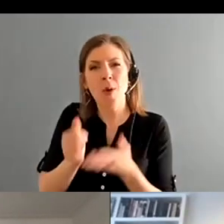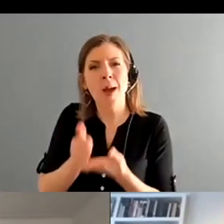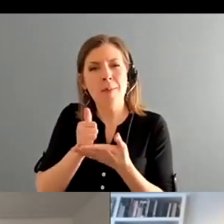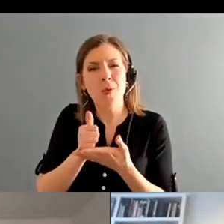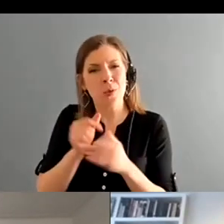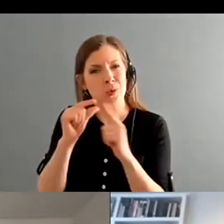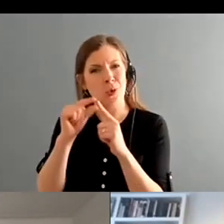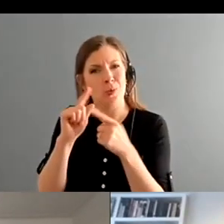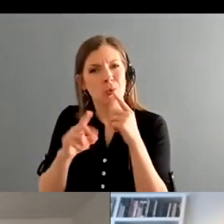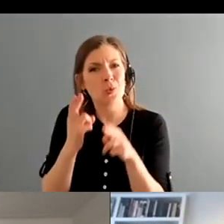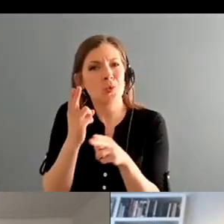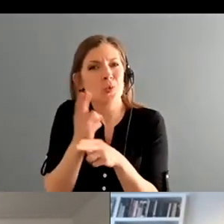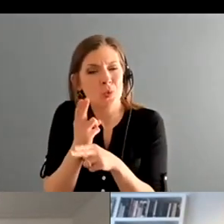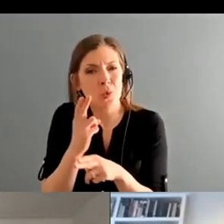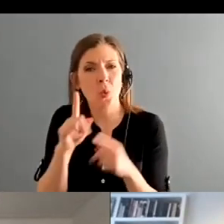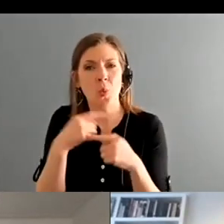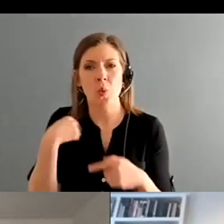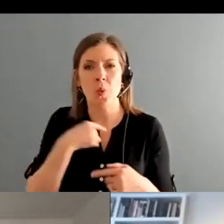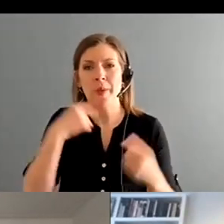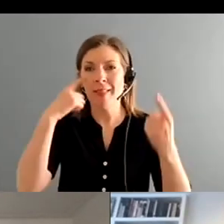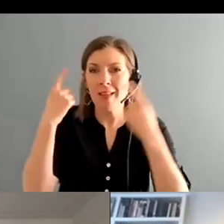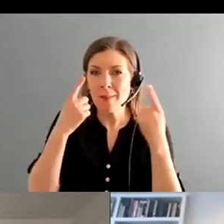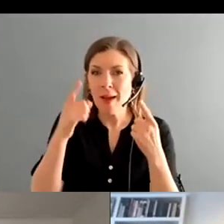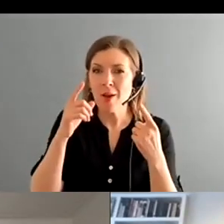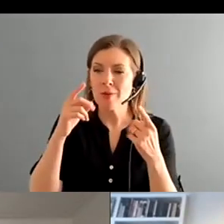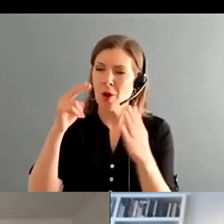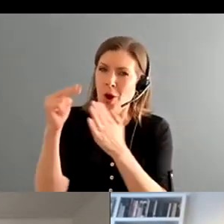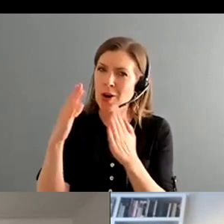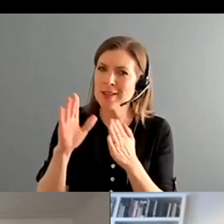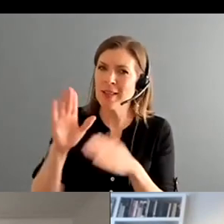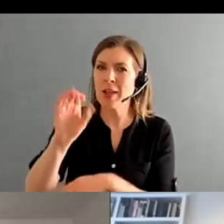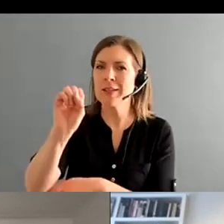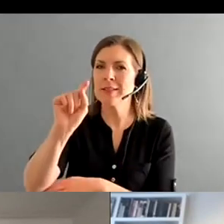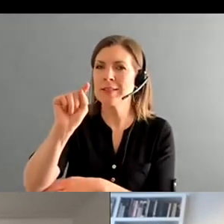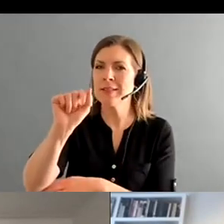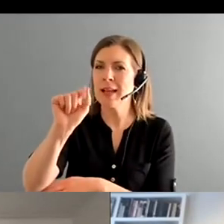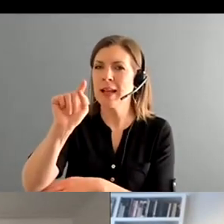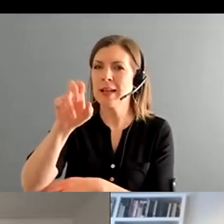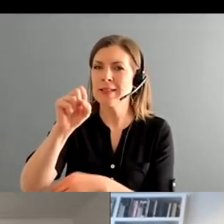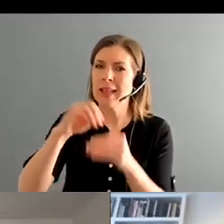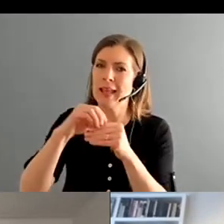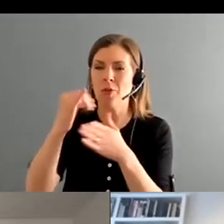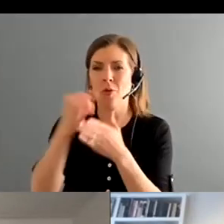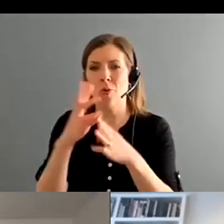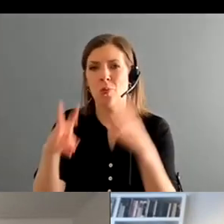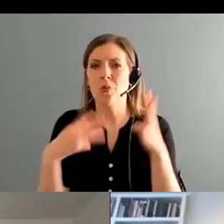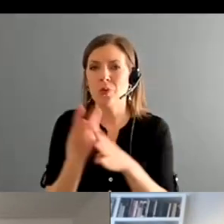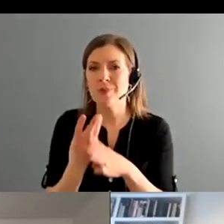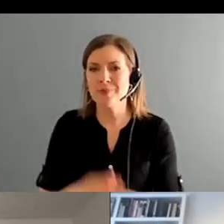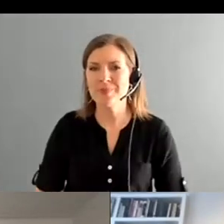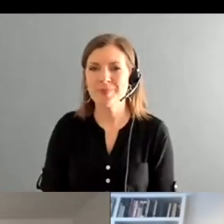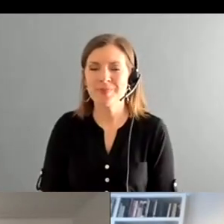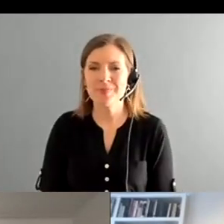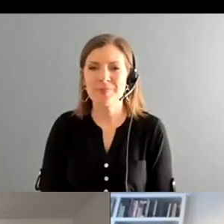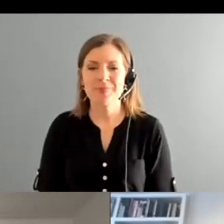term to use when thinking about these artists' kind of status in an art world.